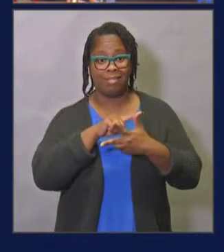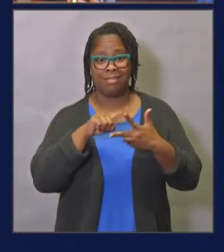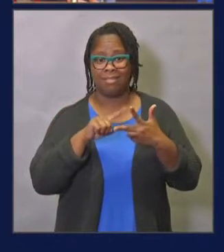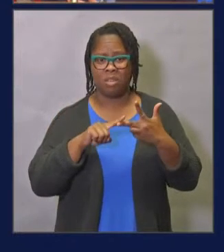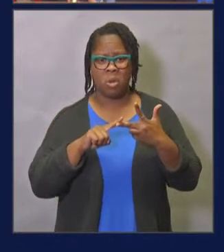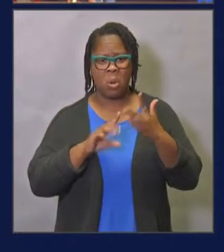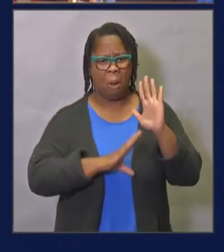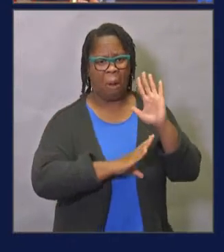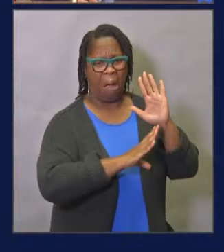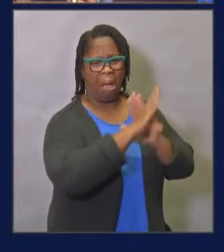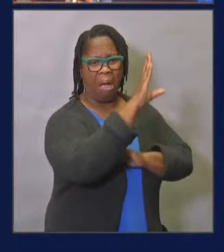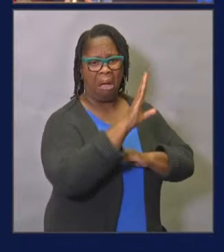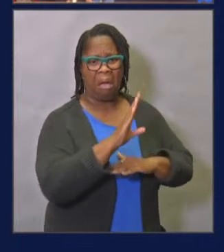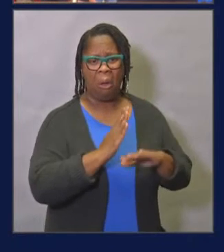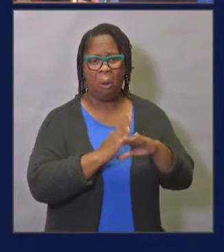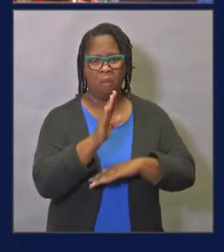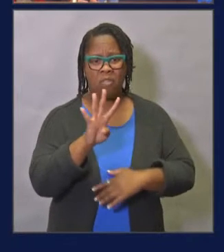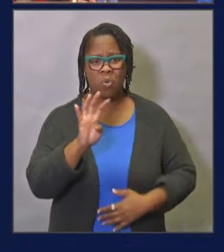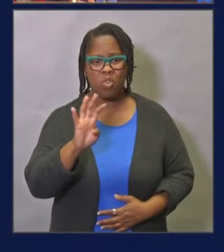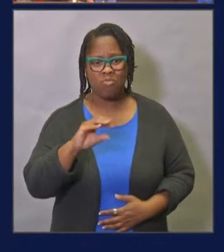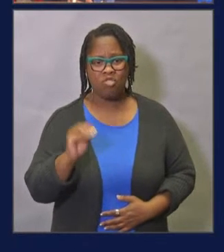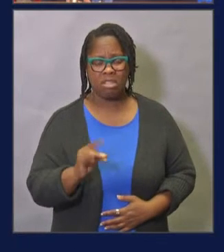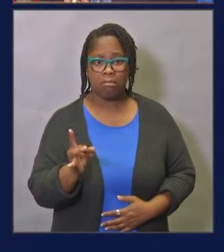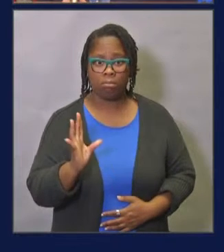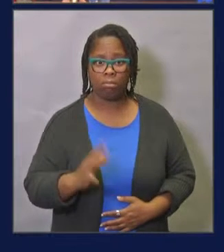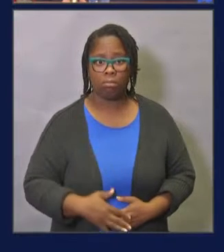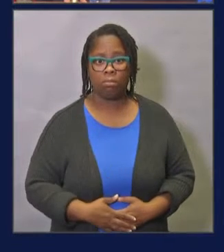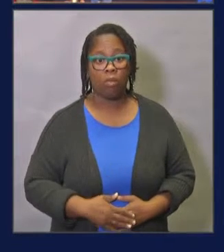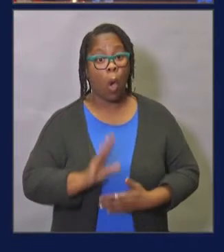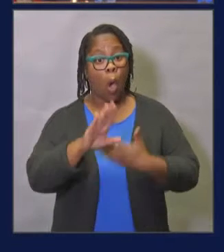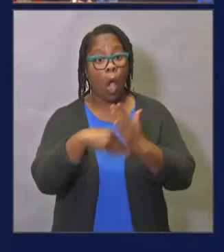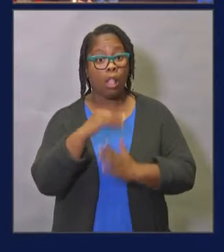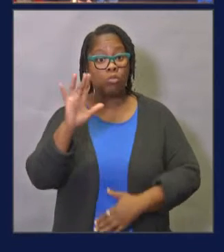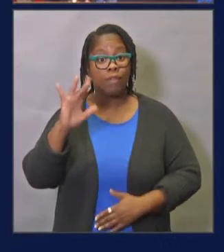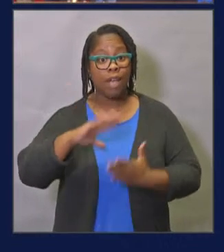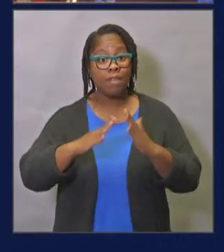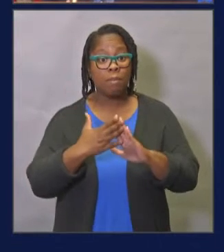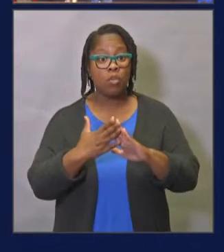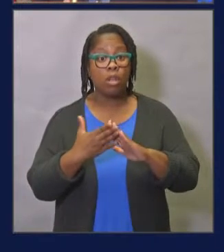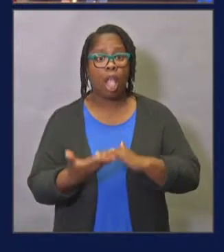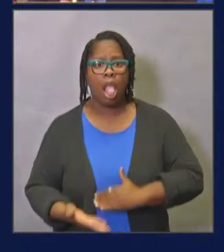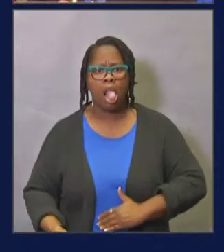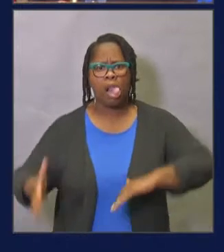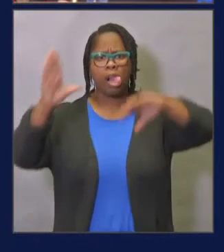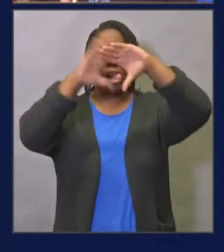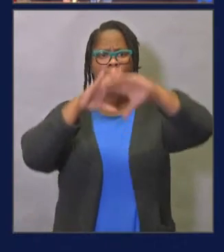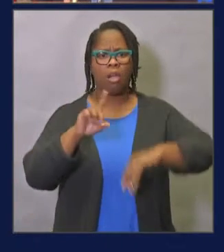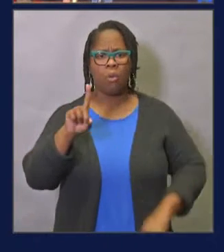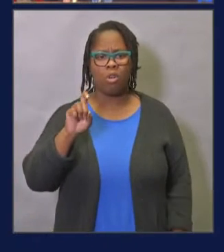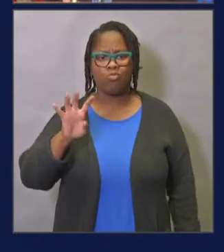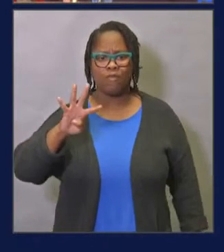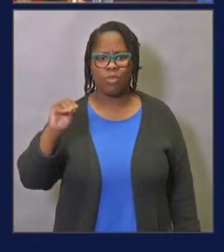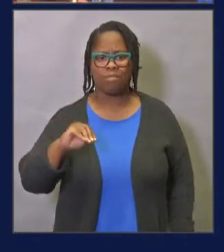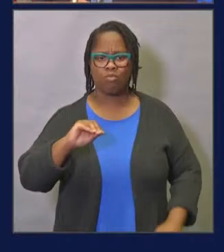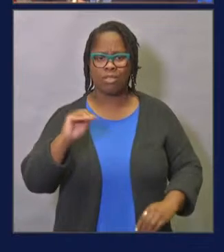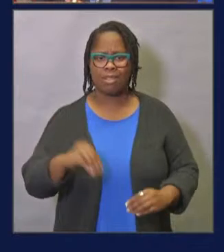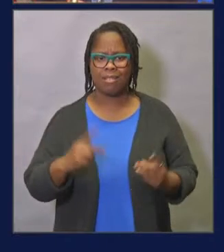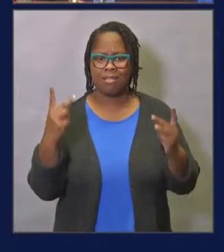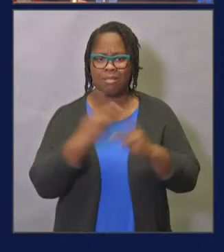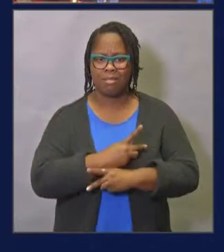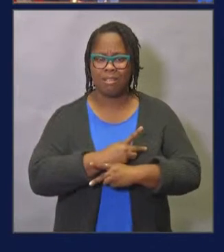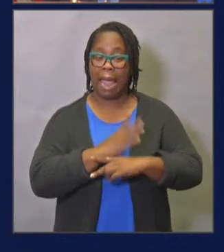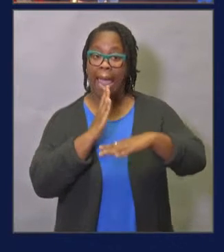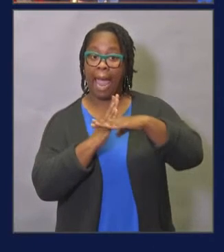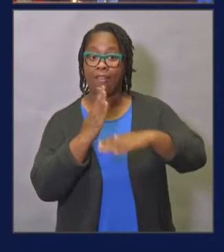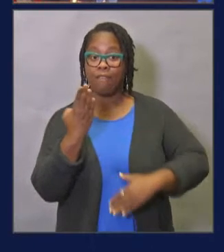All 25 communities on this list have seen their case rates increase by over 140%. The average 14-day case